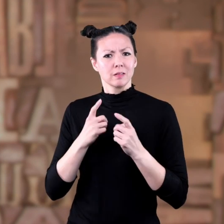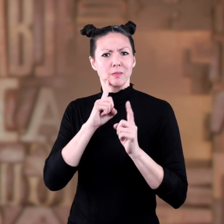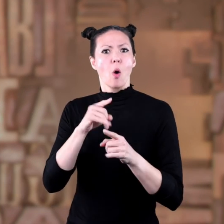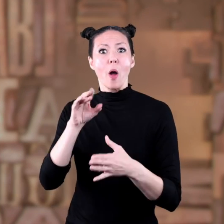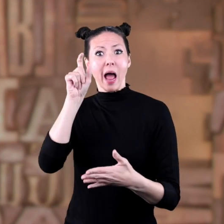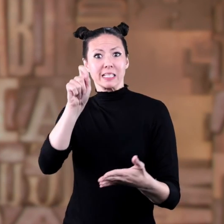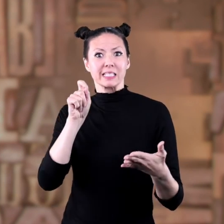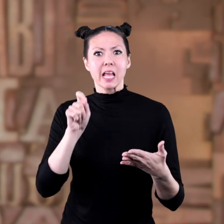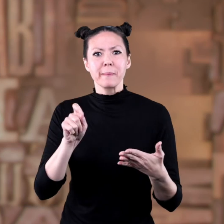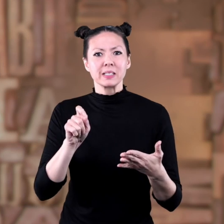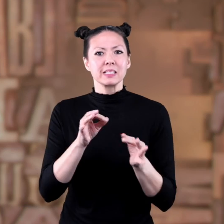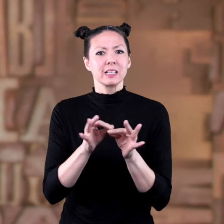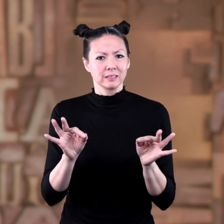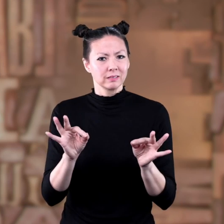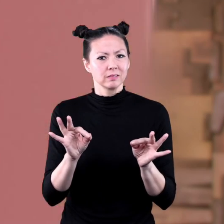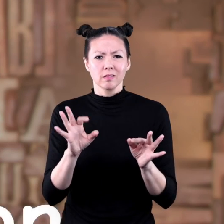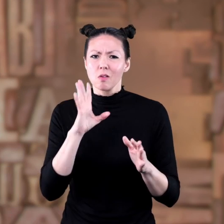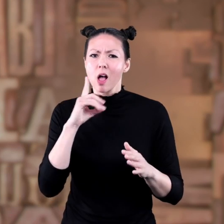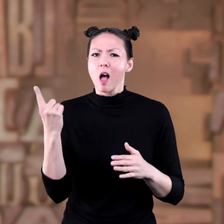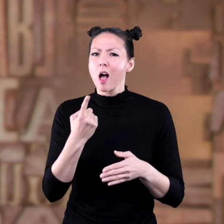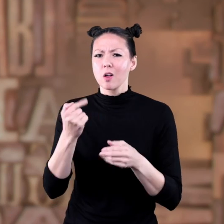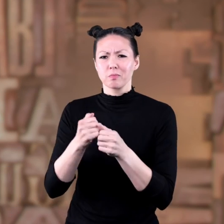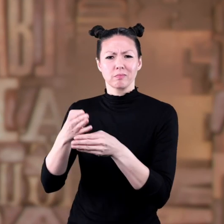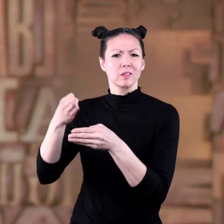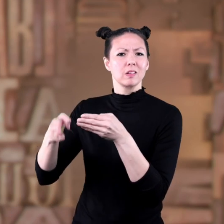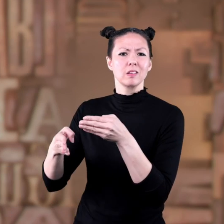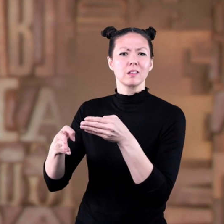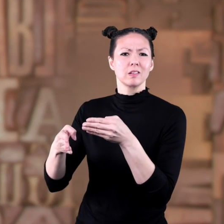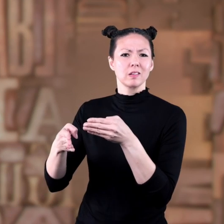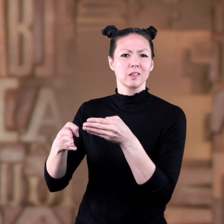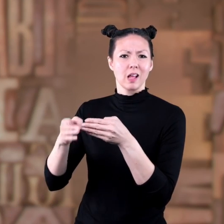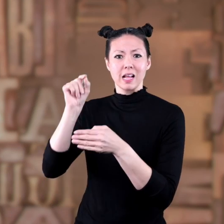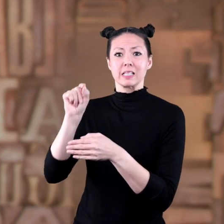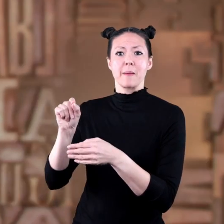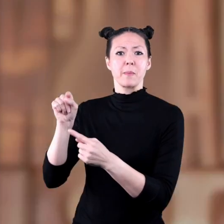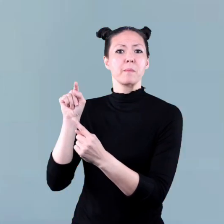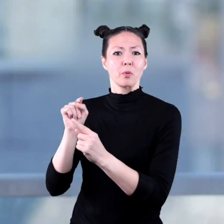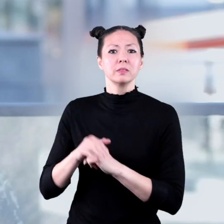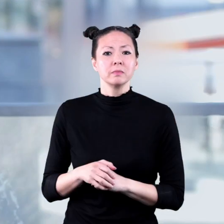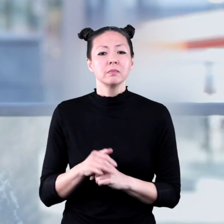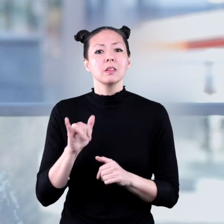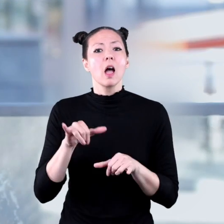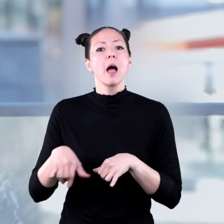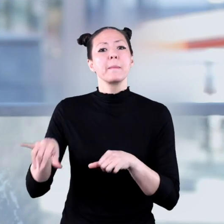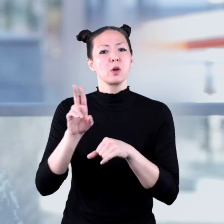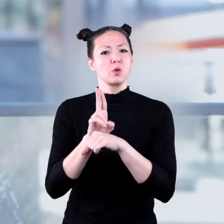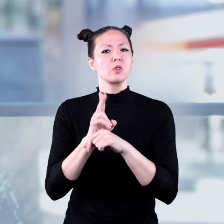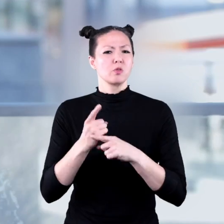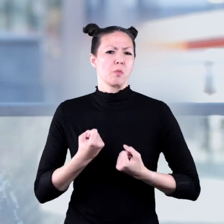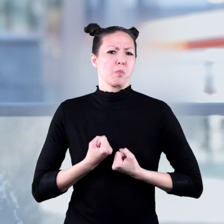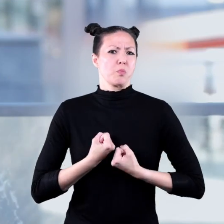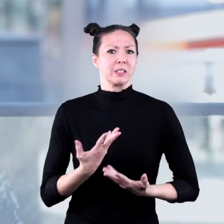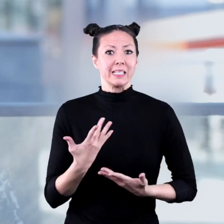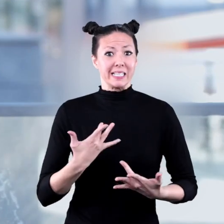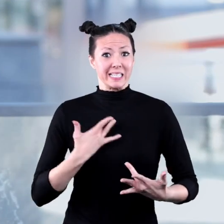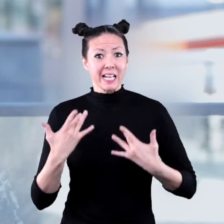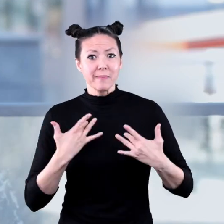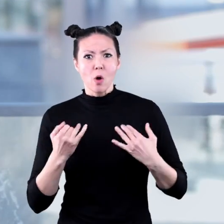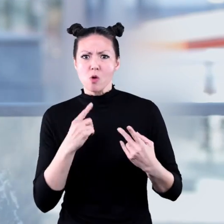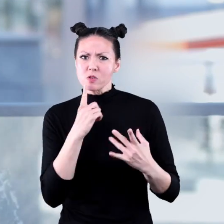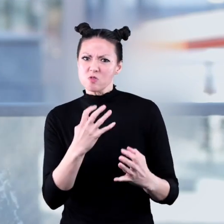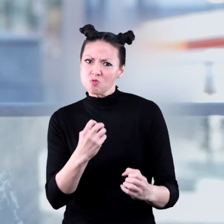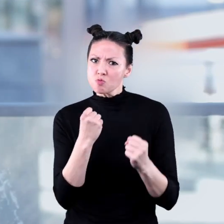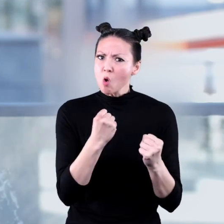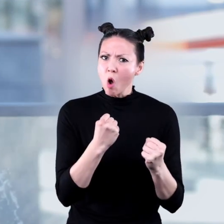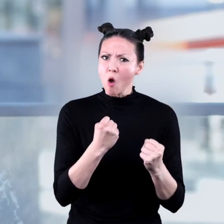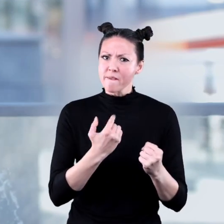or exclamation sentence. These always end with an exclamation point and are commonly used to express surprise or